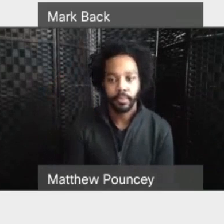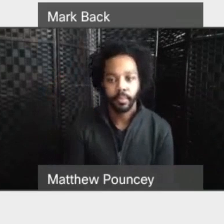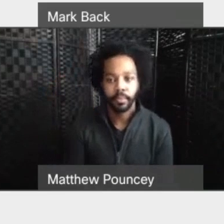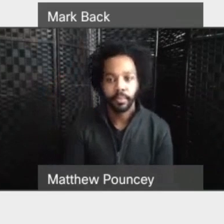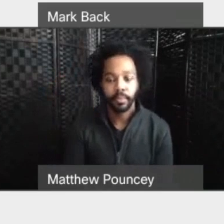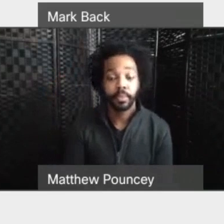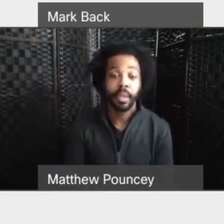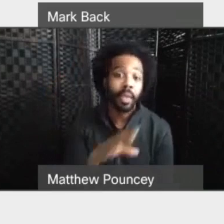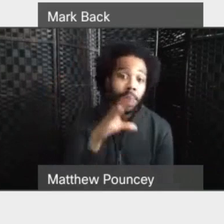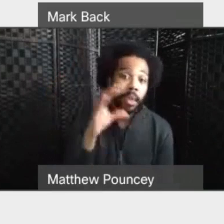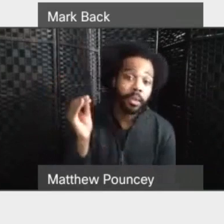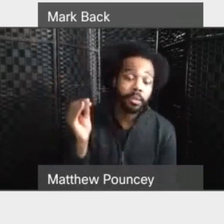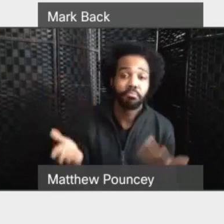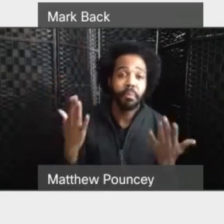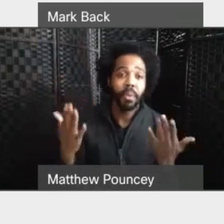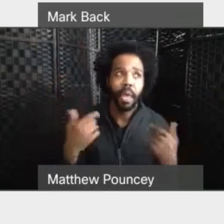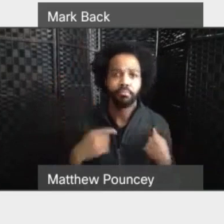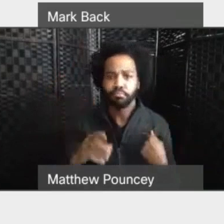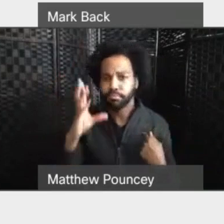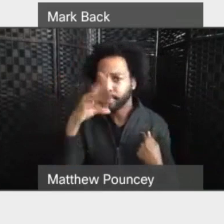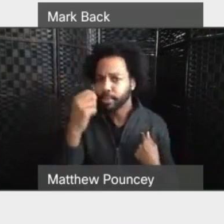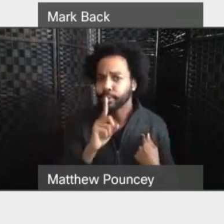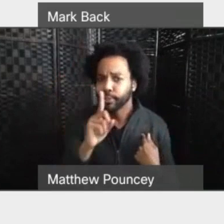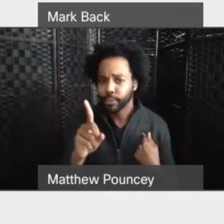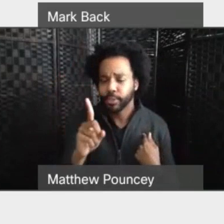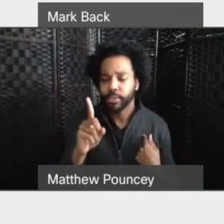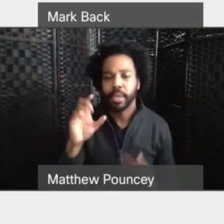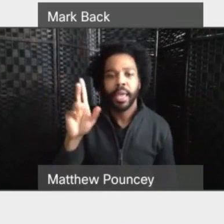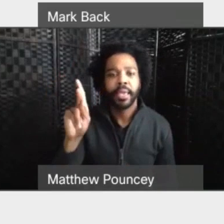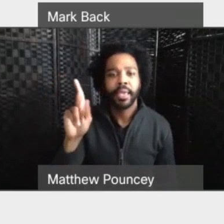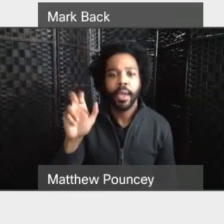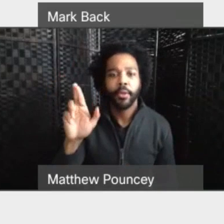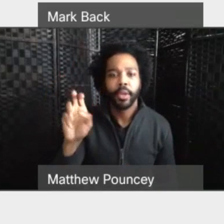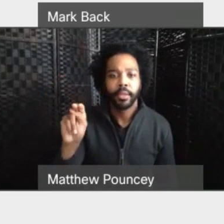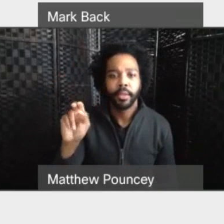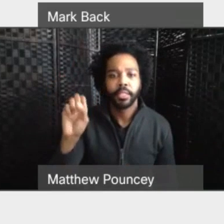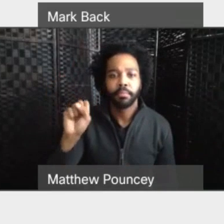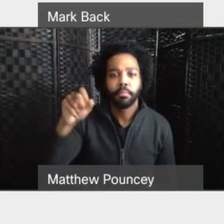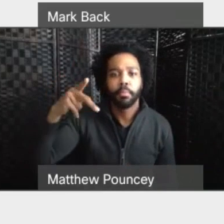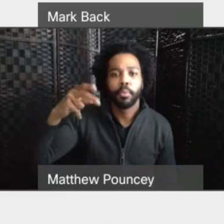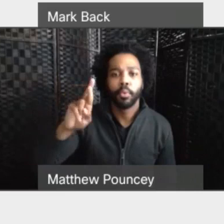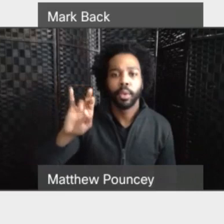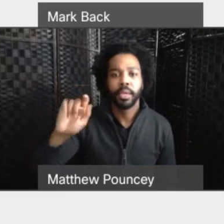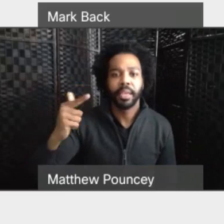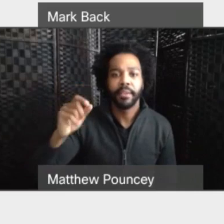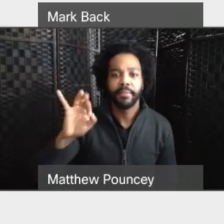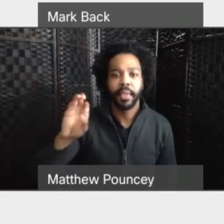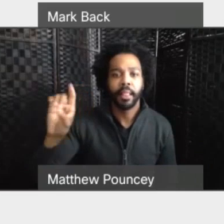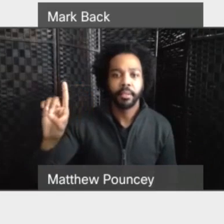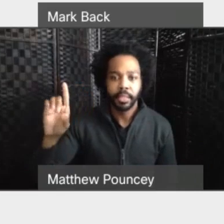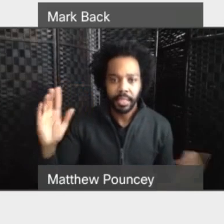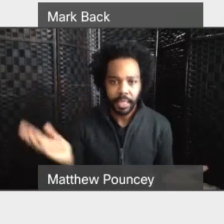And it may be, I'm pretty sure that Karen Stringfield is with us, and maybe you have an update